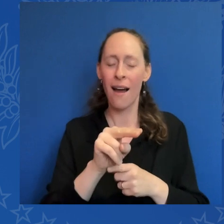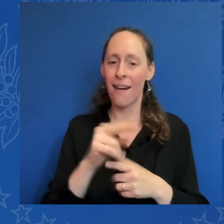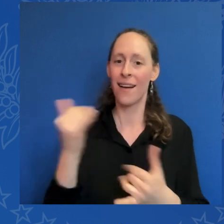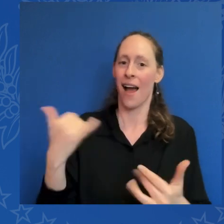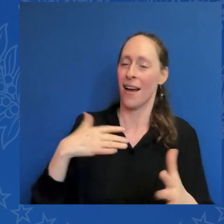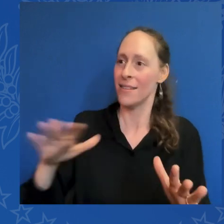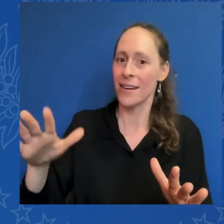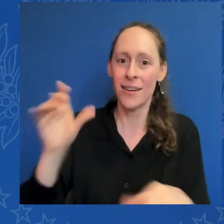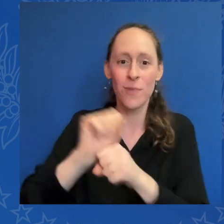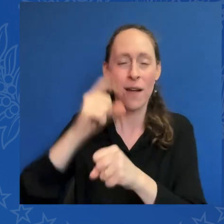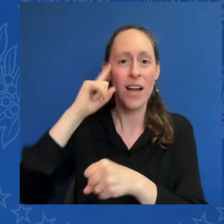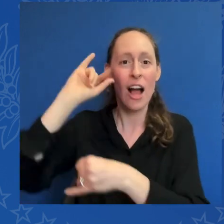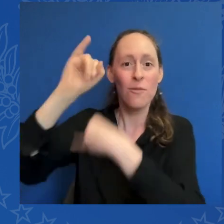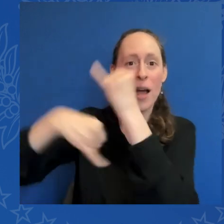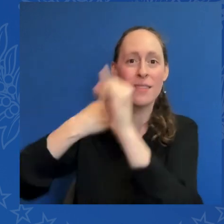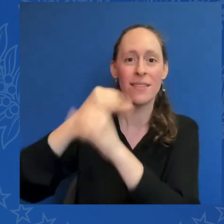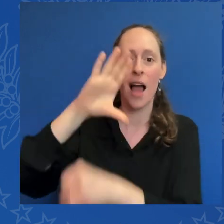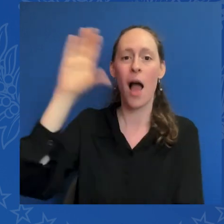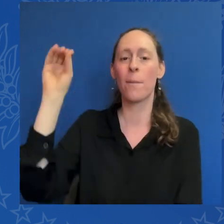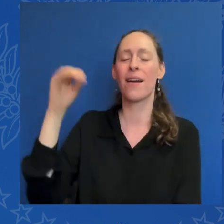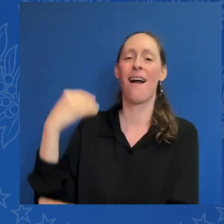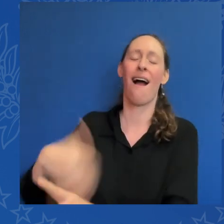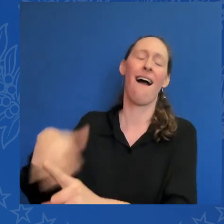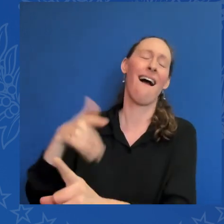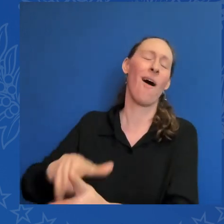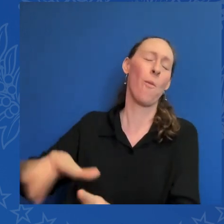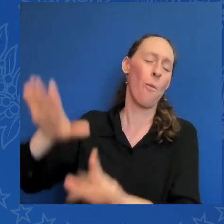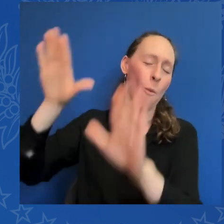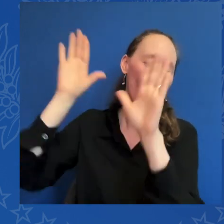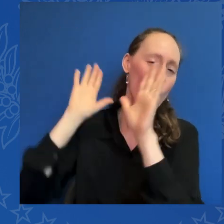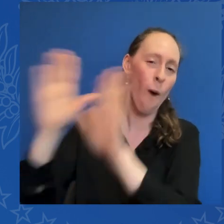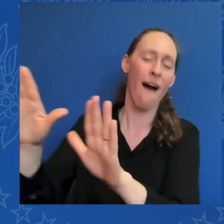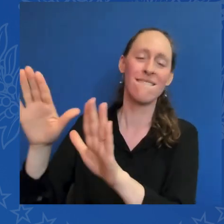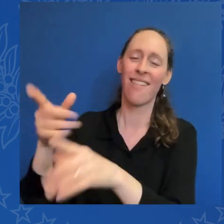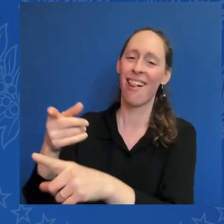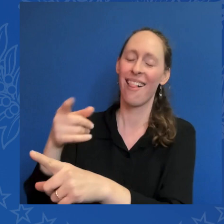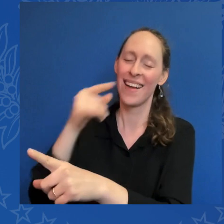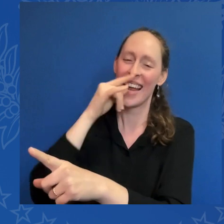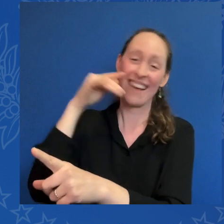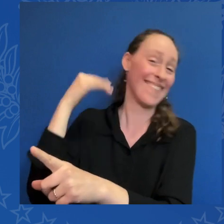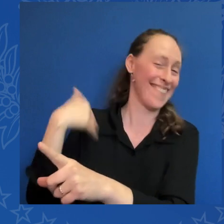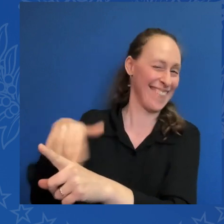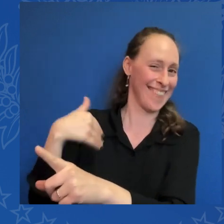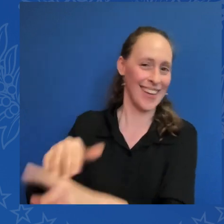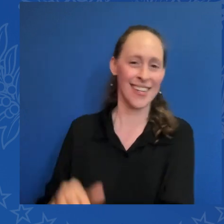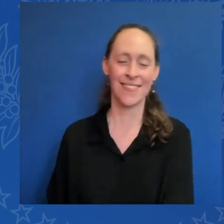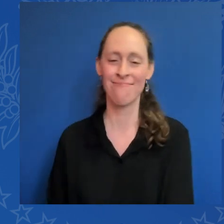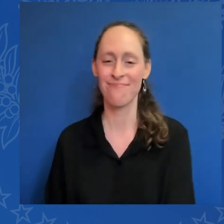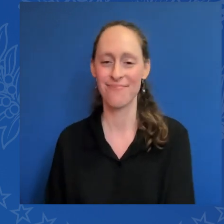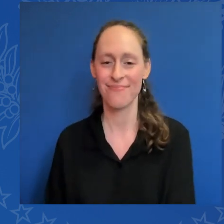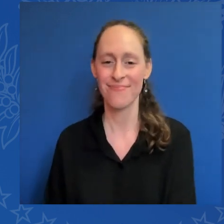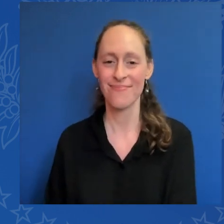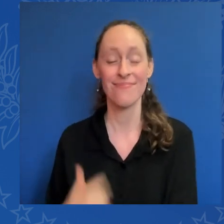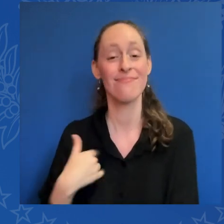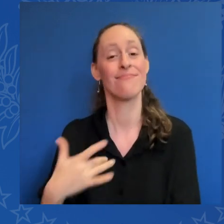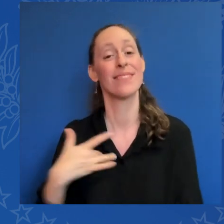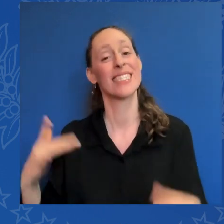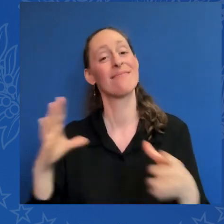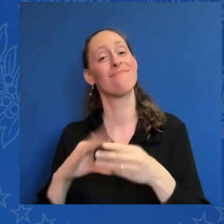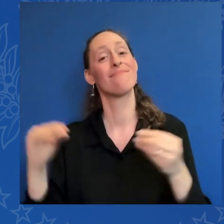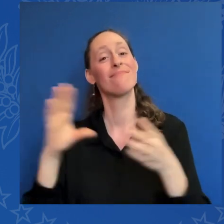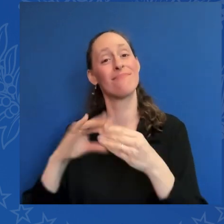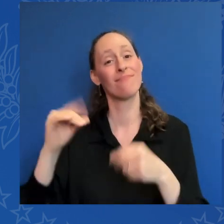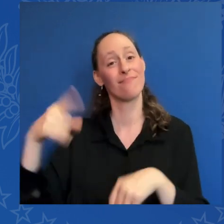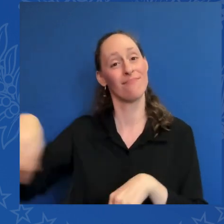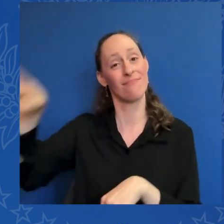fact is, I've often said the Irish are the only people in the world, in my view, who actually are nostalgic